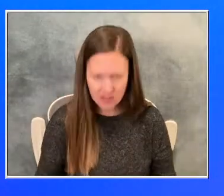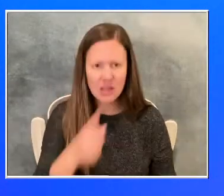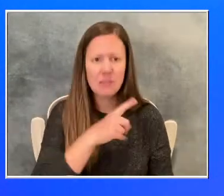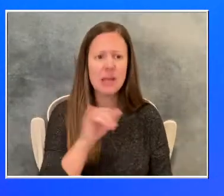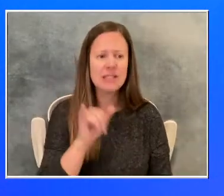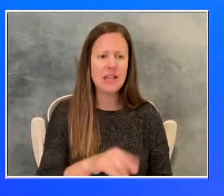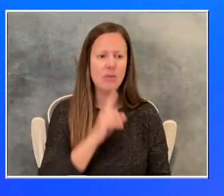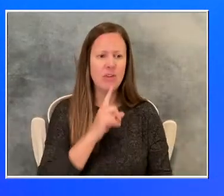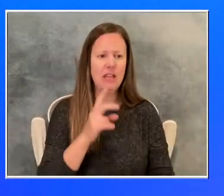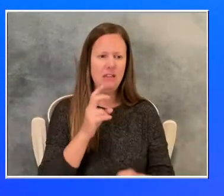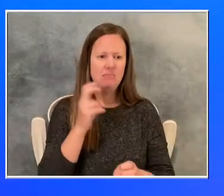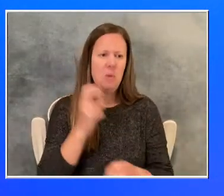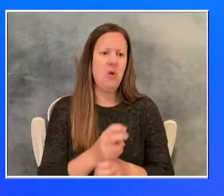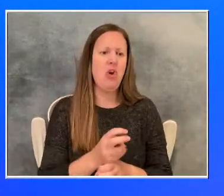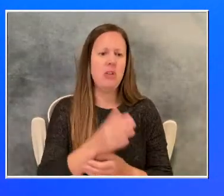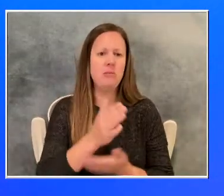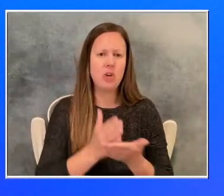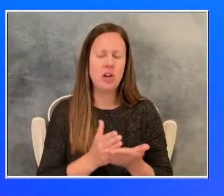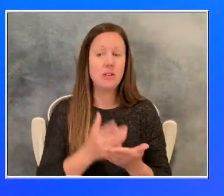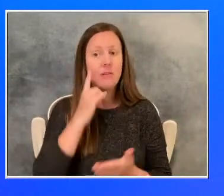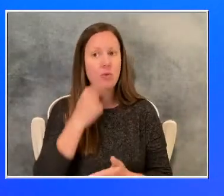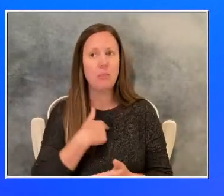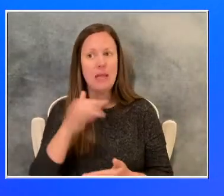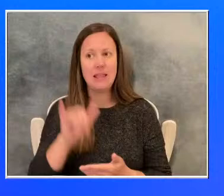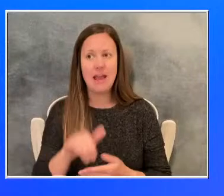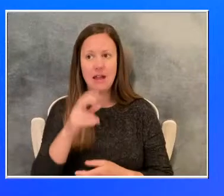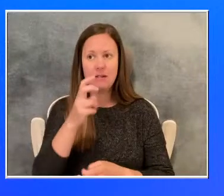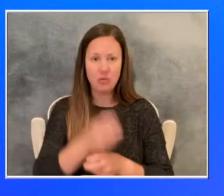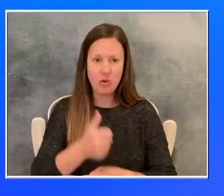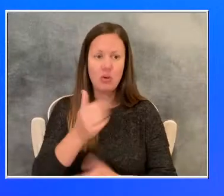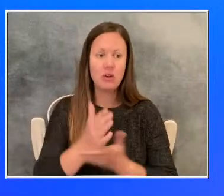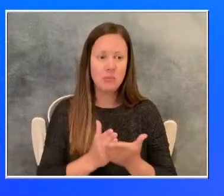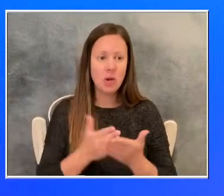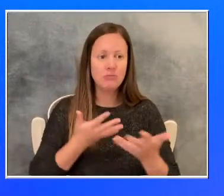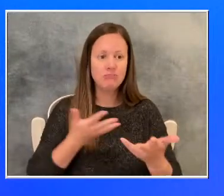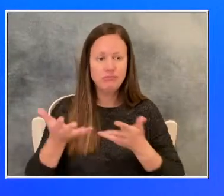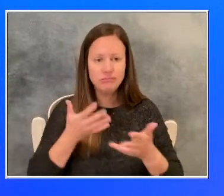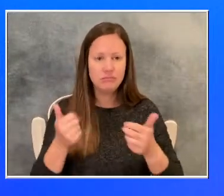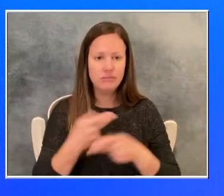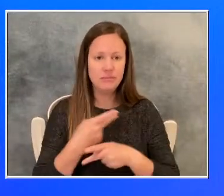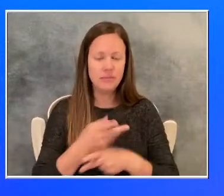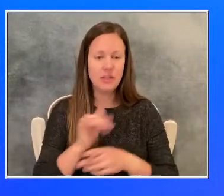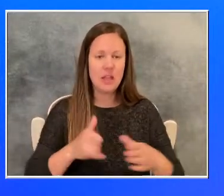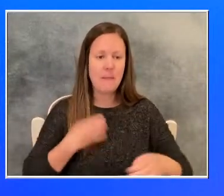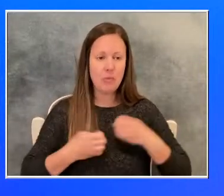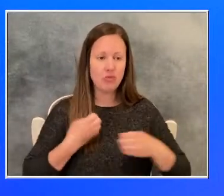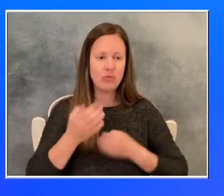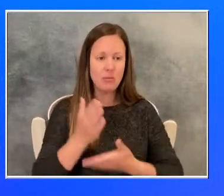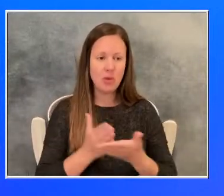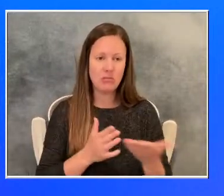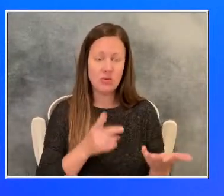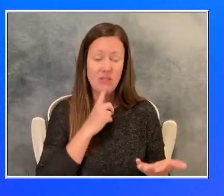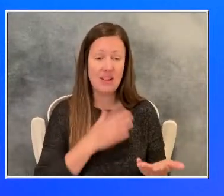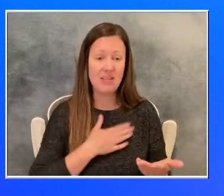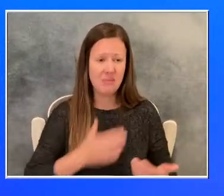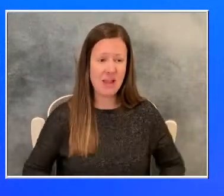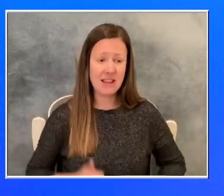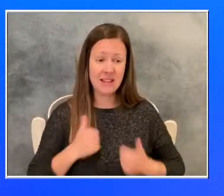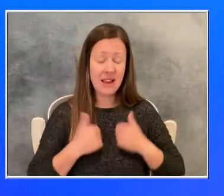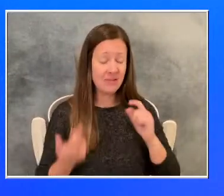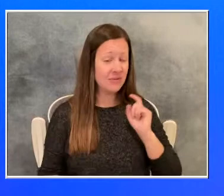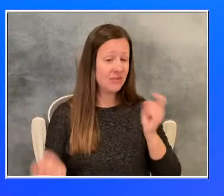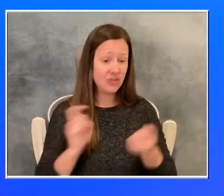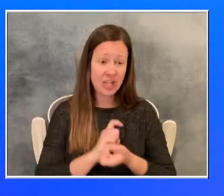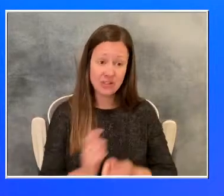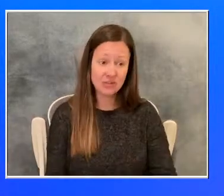for me, it was the hardest part, was dealing with the emotional, and my life changed drastically. I no longer had the career I had for